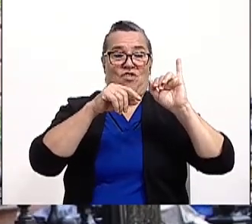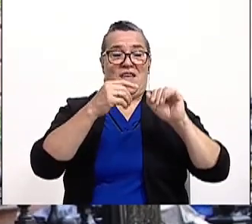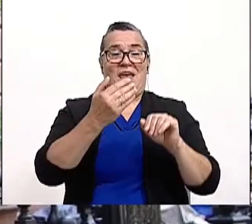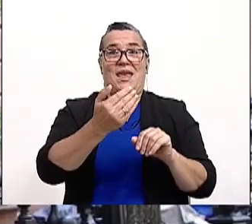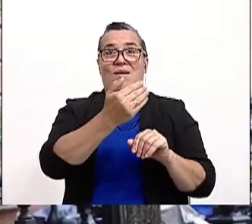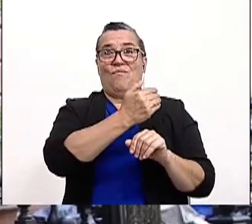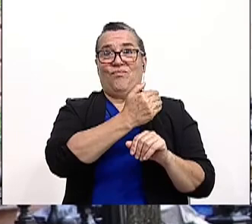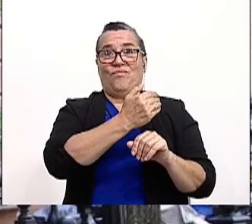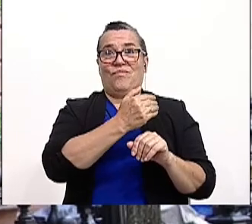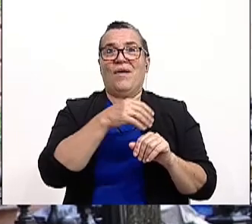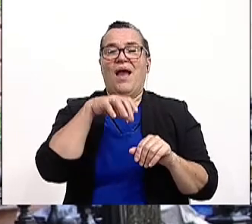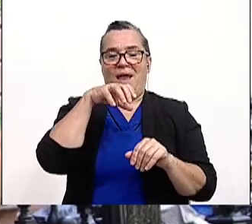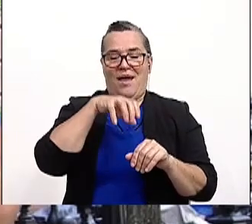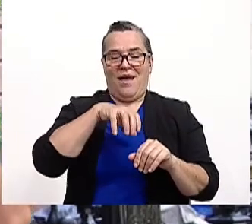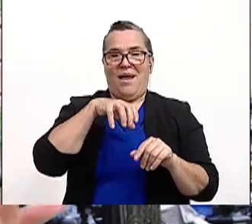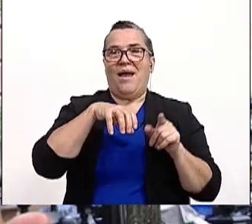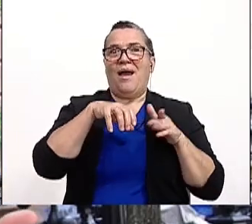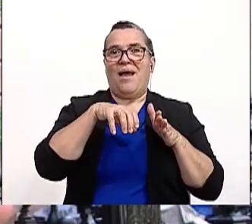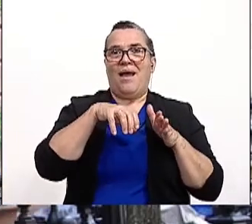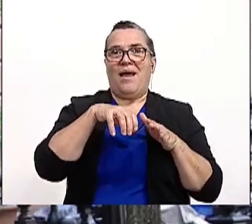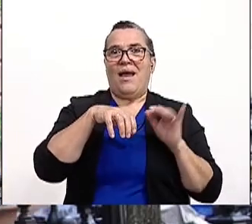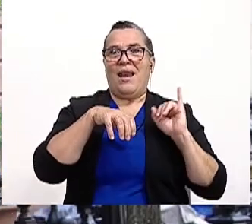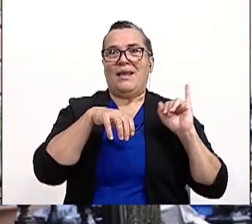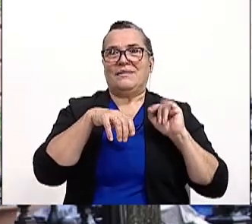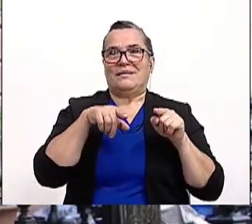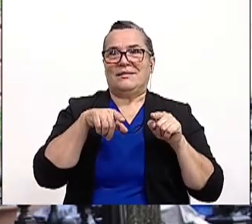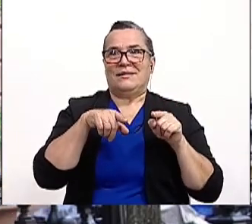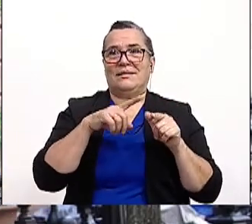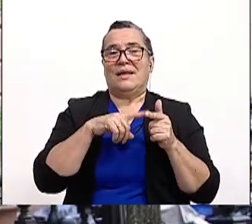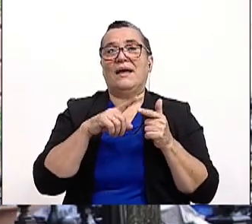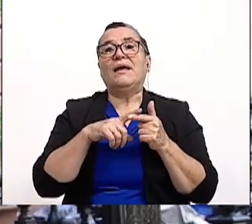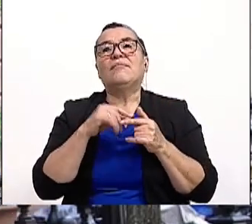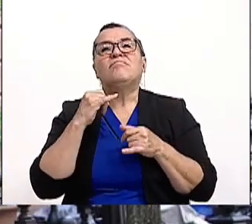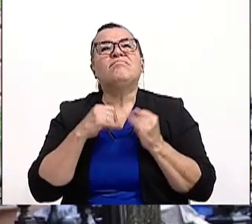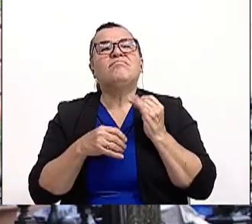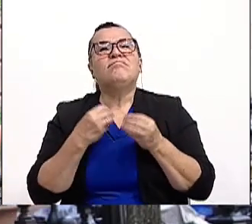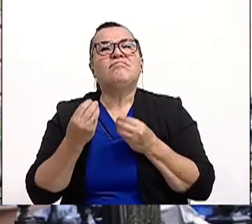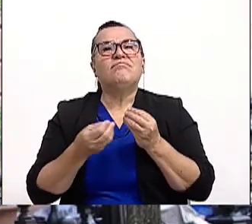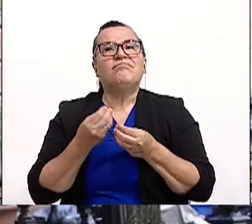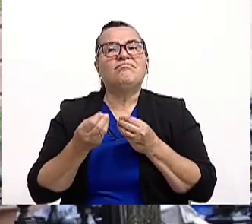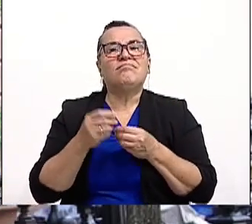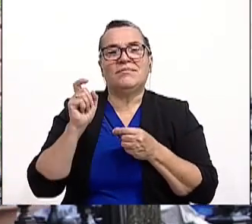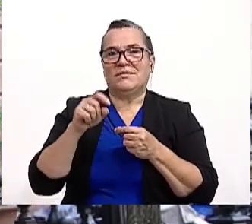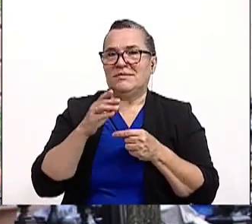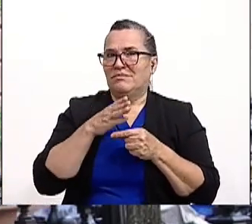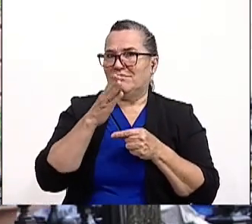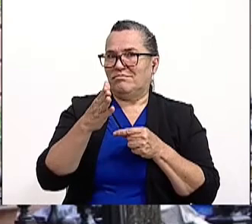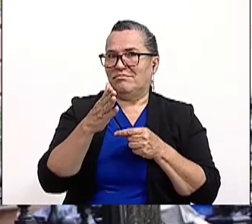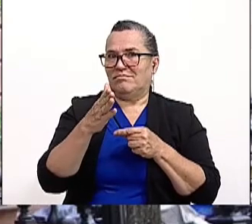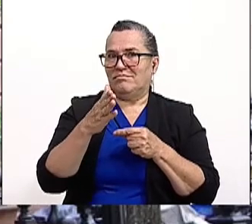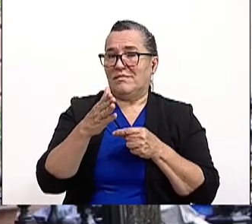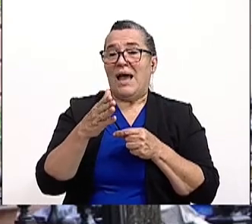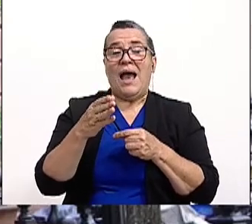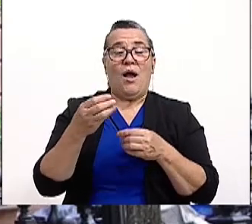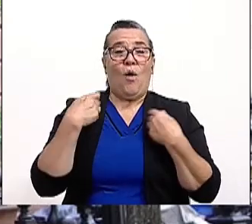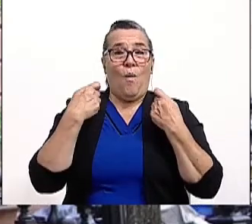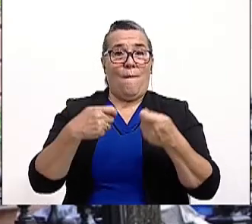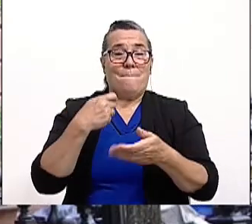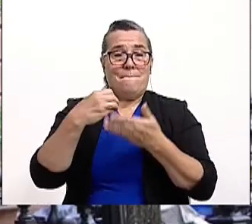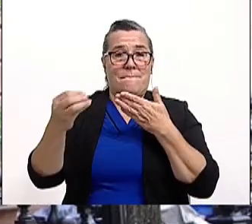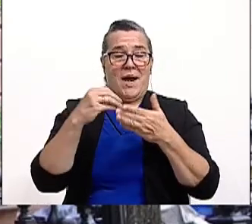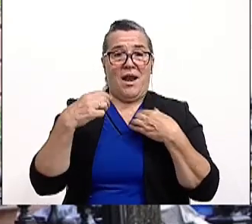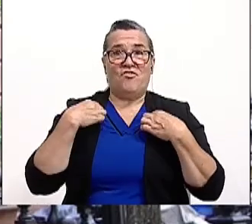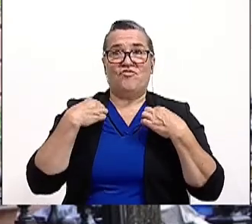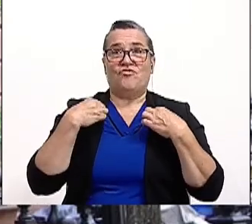here. And then it's on the left. And finally, remember that you need to go to the clothing store. So to